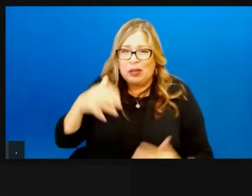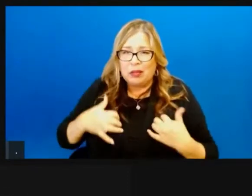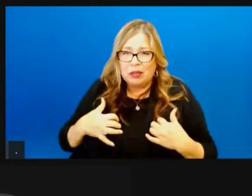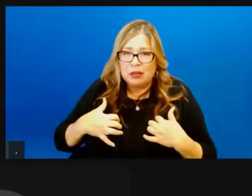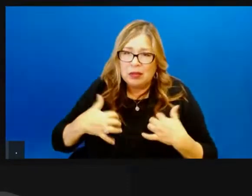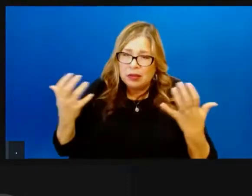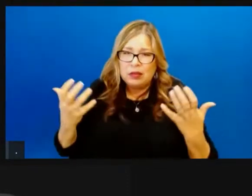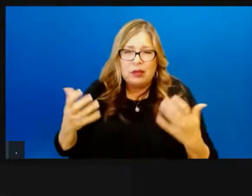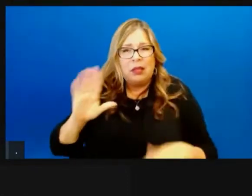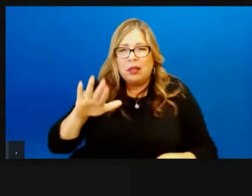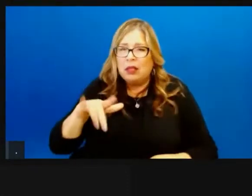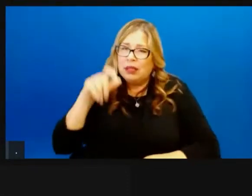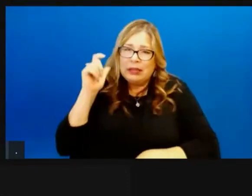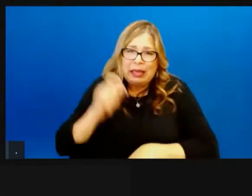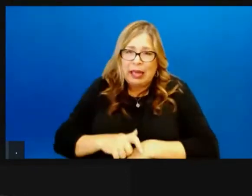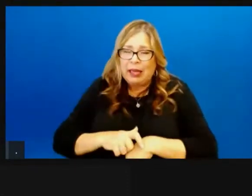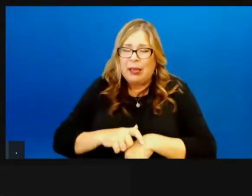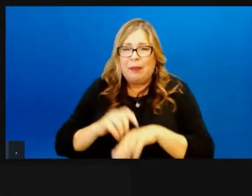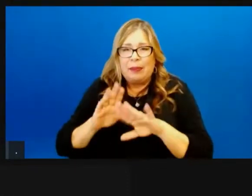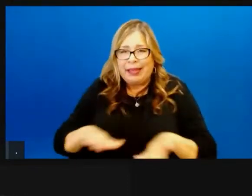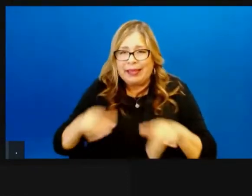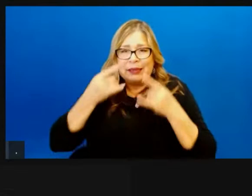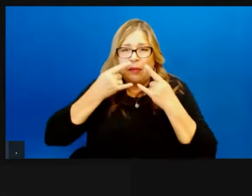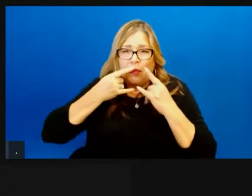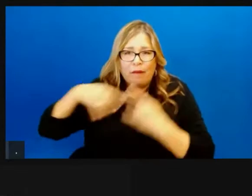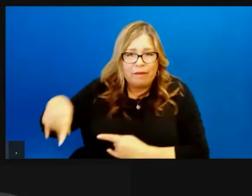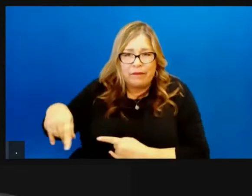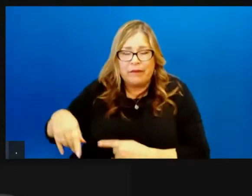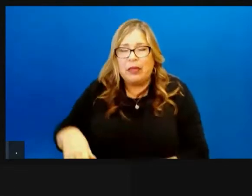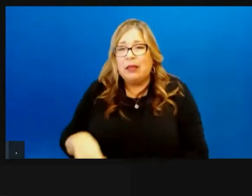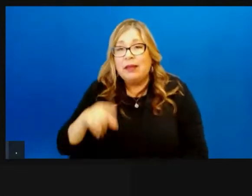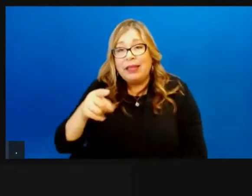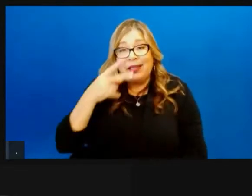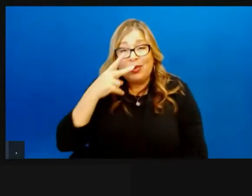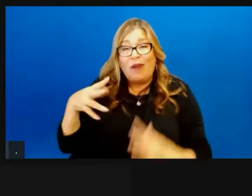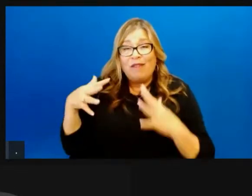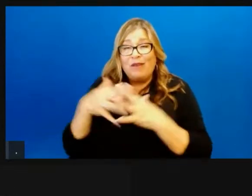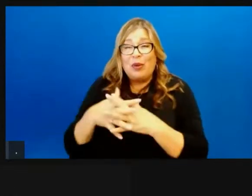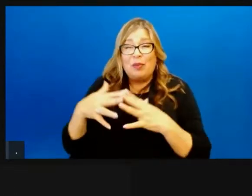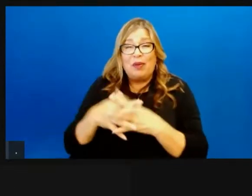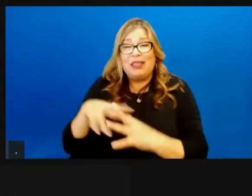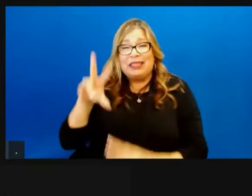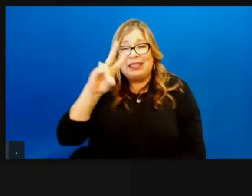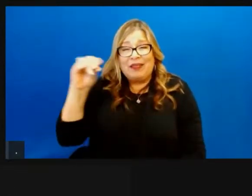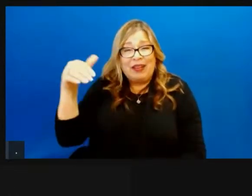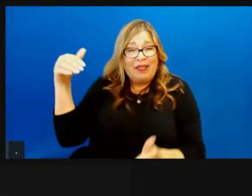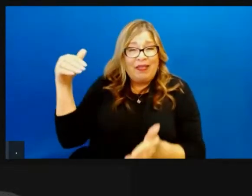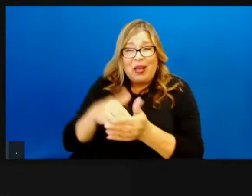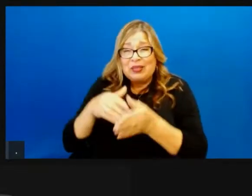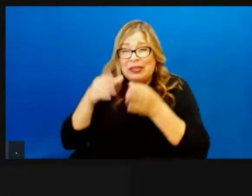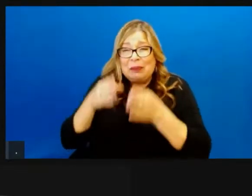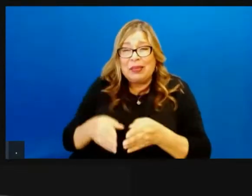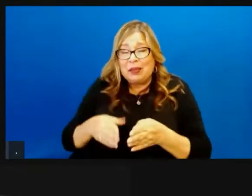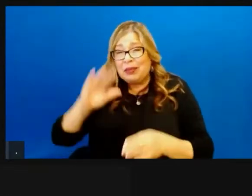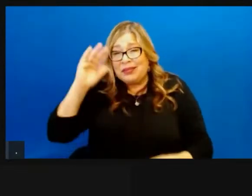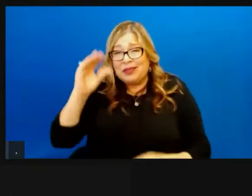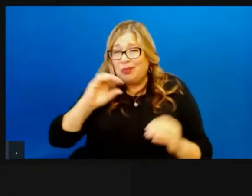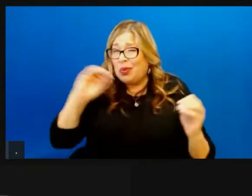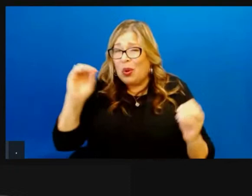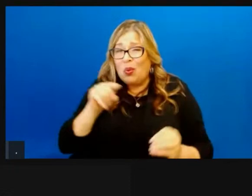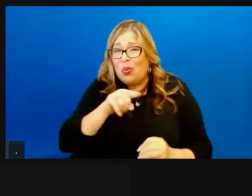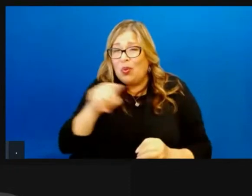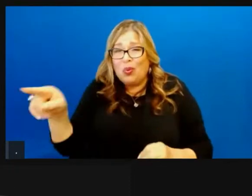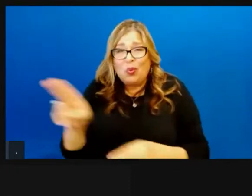unmask our kids. They see images of the Super Bowl yesterday, 70,000 people, almost nobody wearing masks. They know that